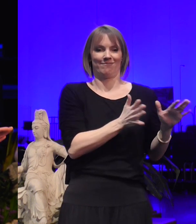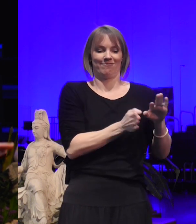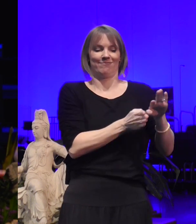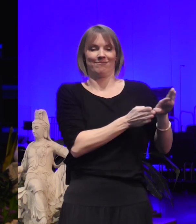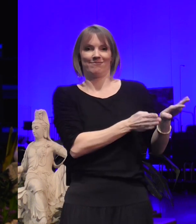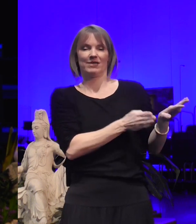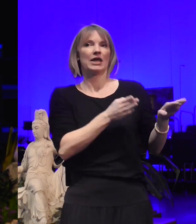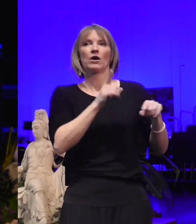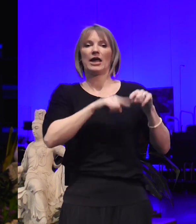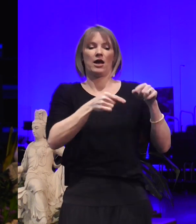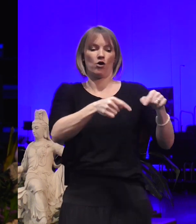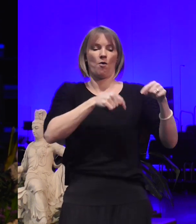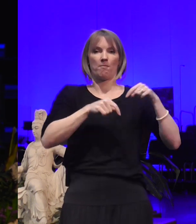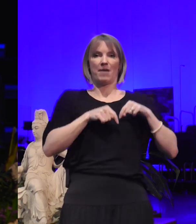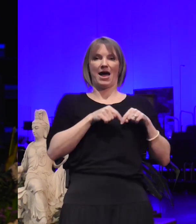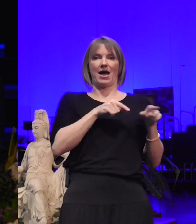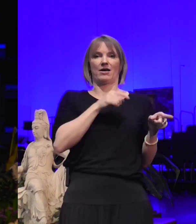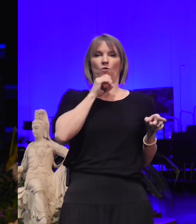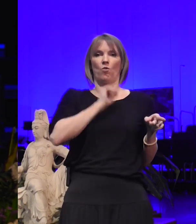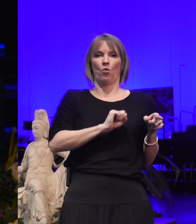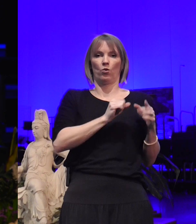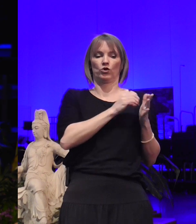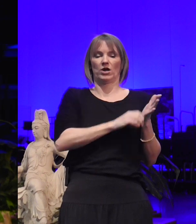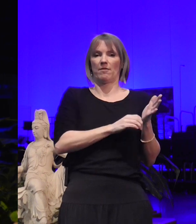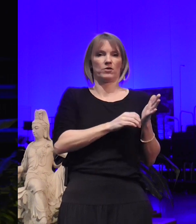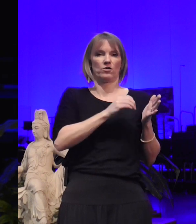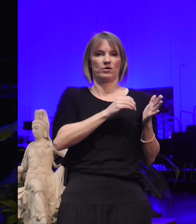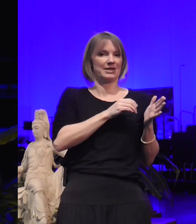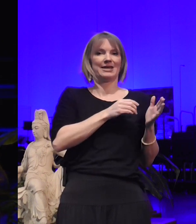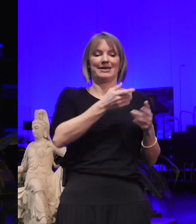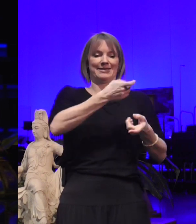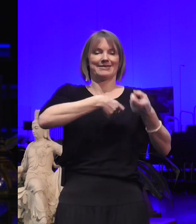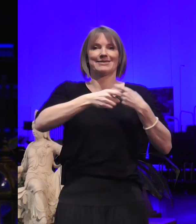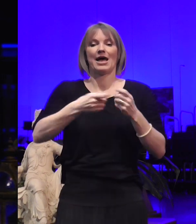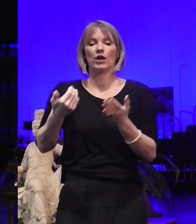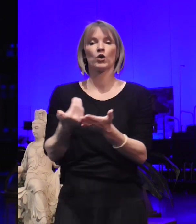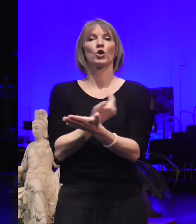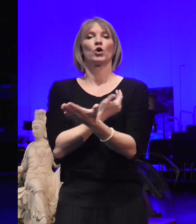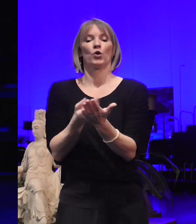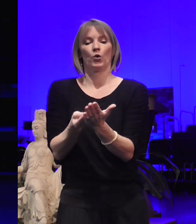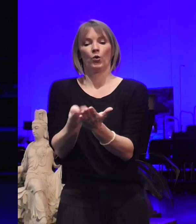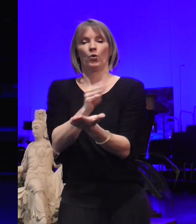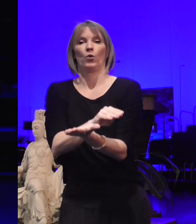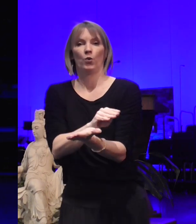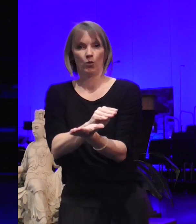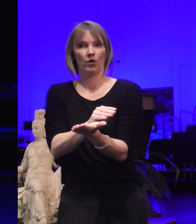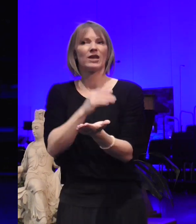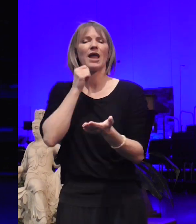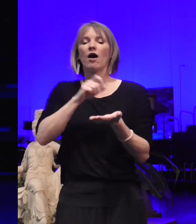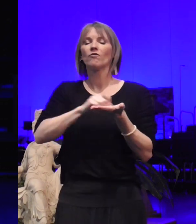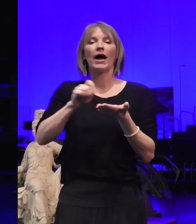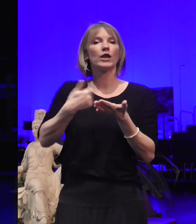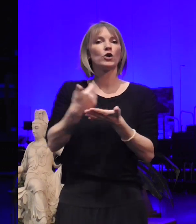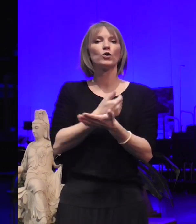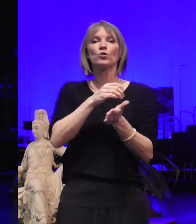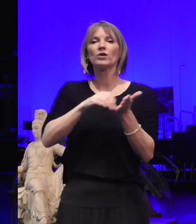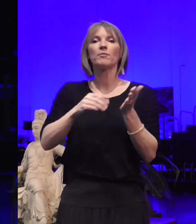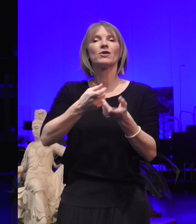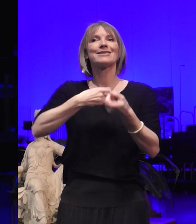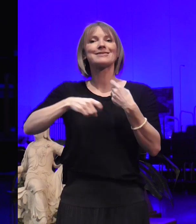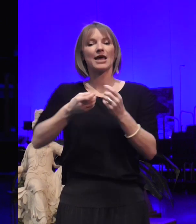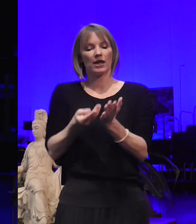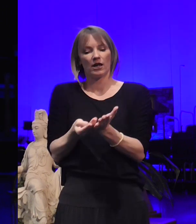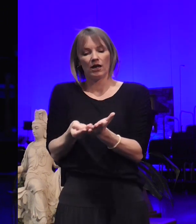the old chapters, but we can turn a new page. It's not about writing a new chapter. It's about turning onto